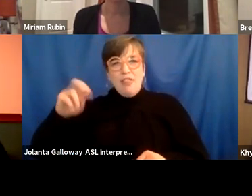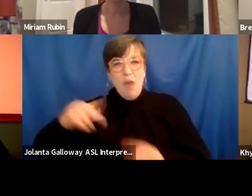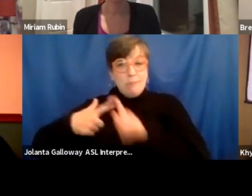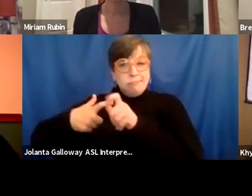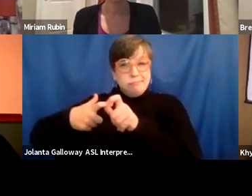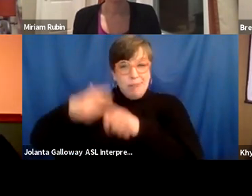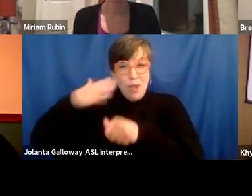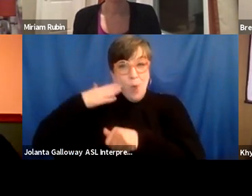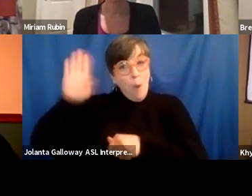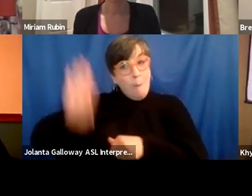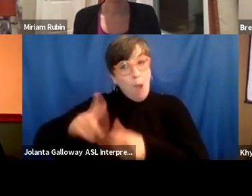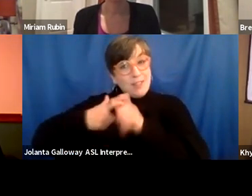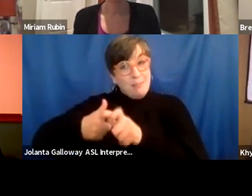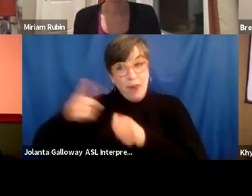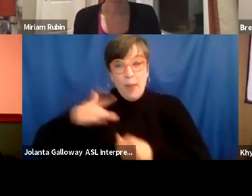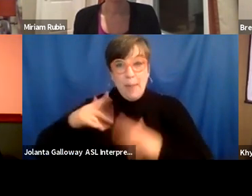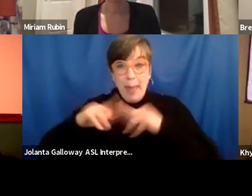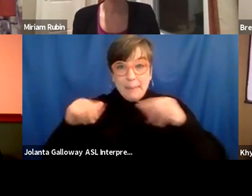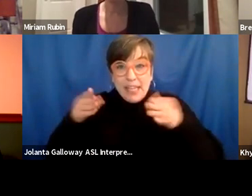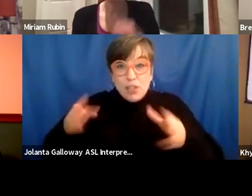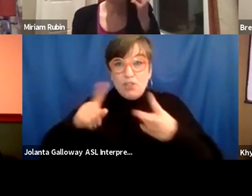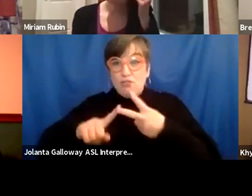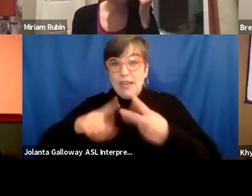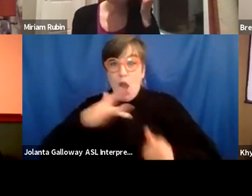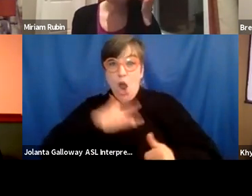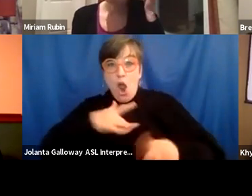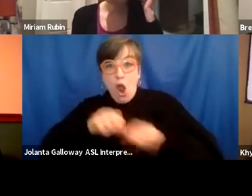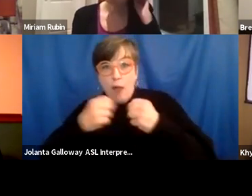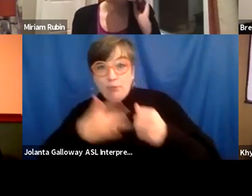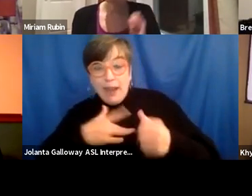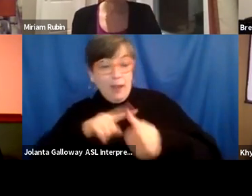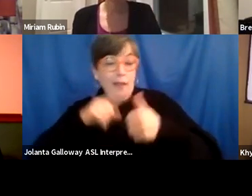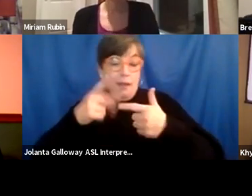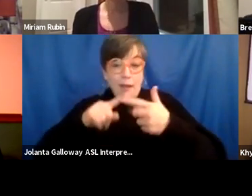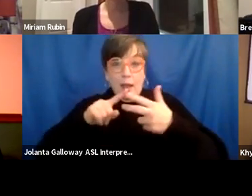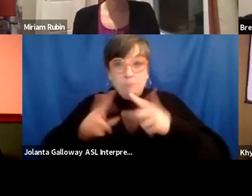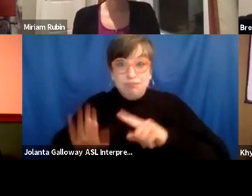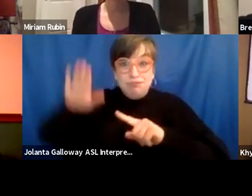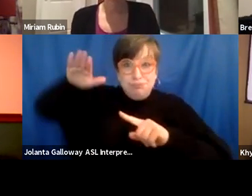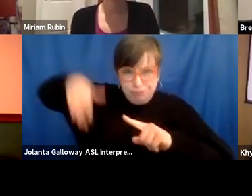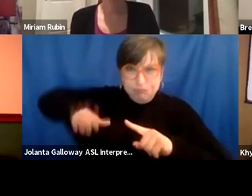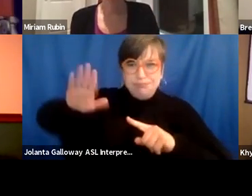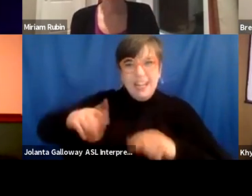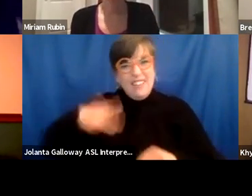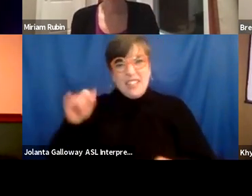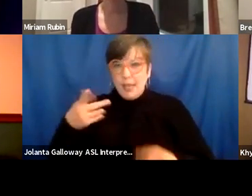Heartbreak Hill. But to those of us in the school committee and to the public, we now start a 2-month process of looking through this.